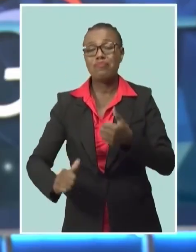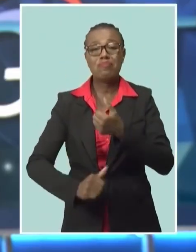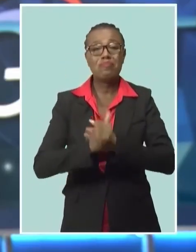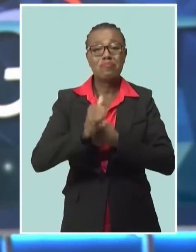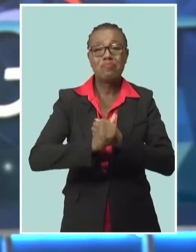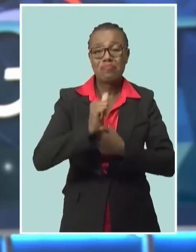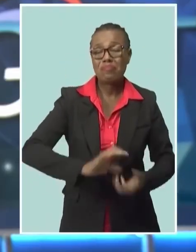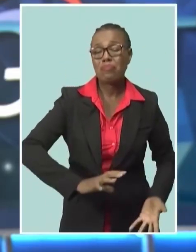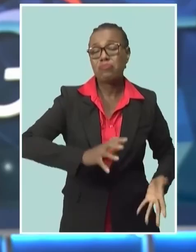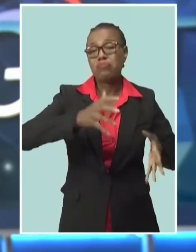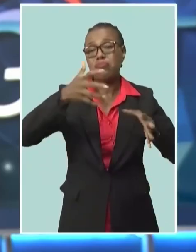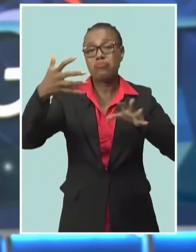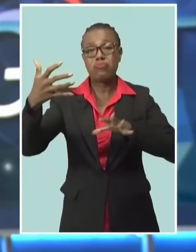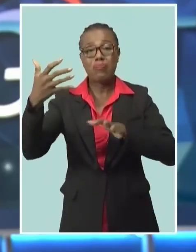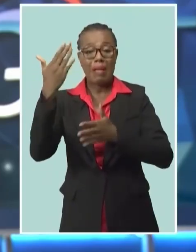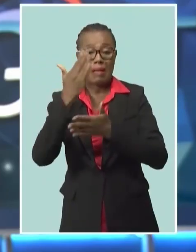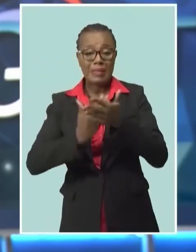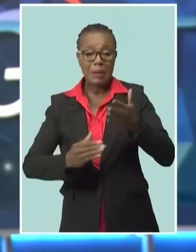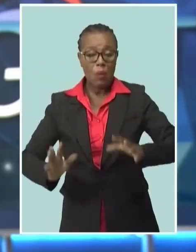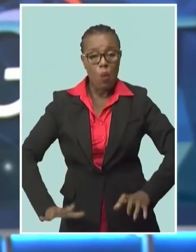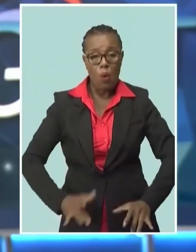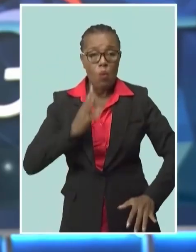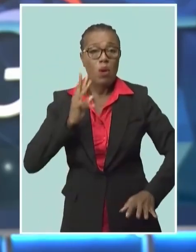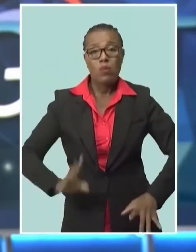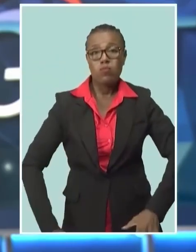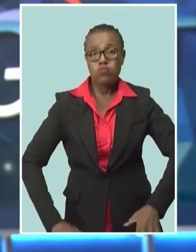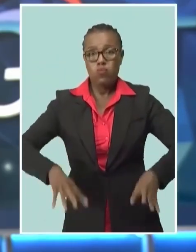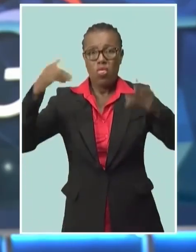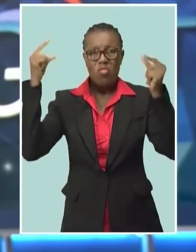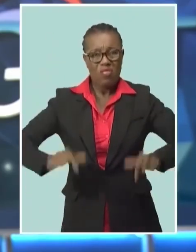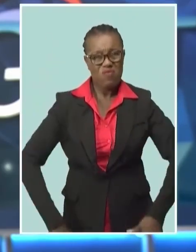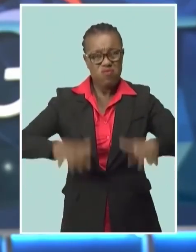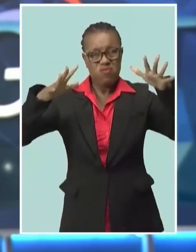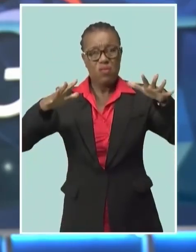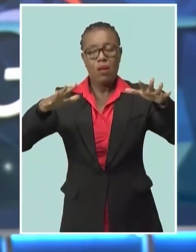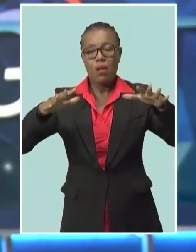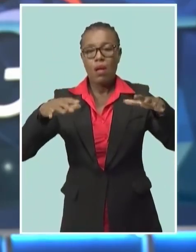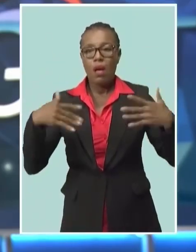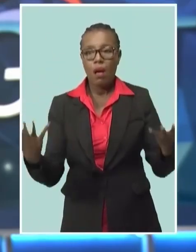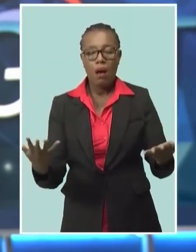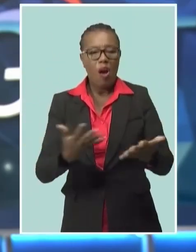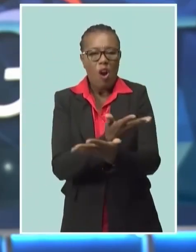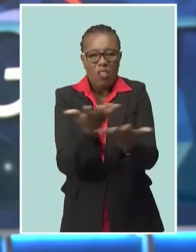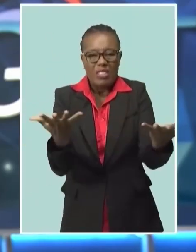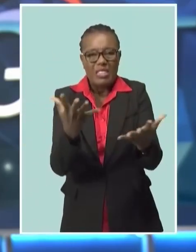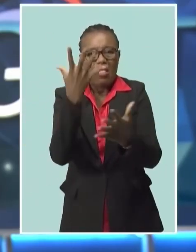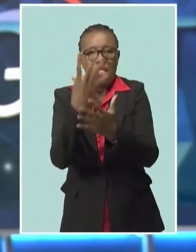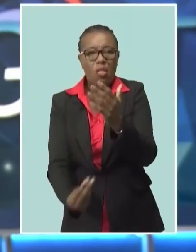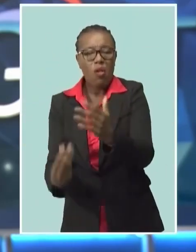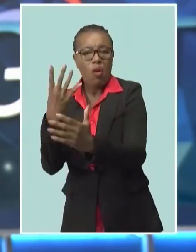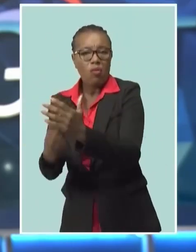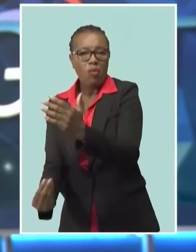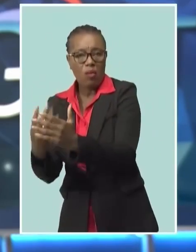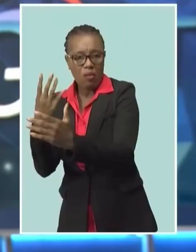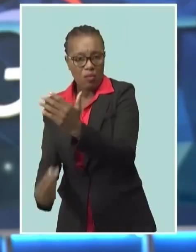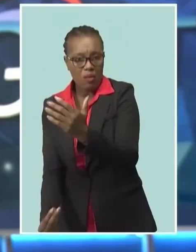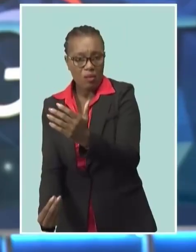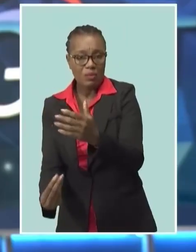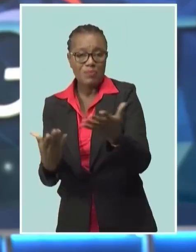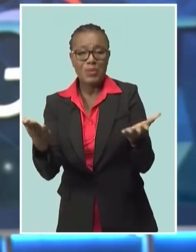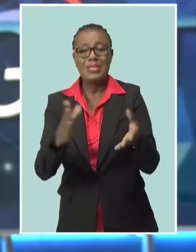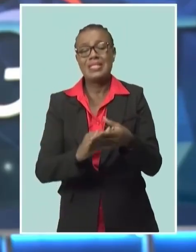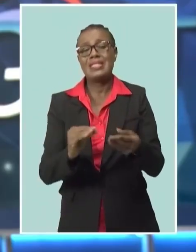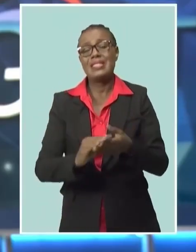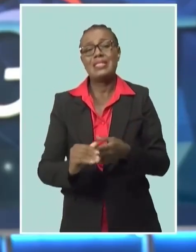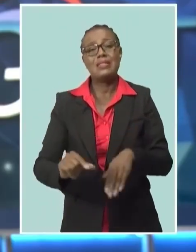as their waters rose unexpectedly and swiftly. In Salters in St. George, Pastor Trevor Holder was almost too devastated to